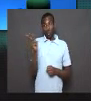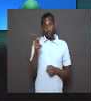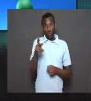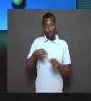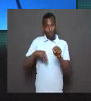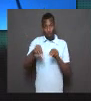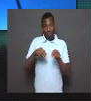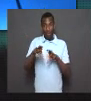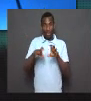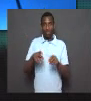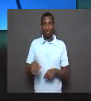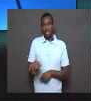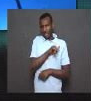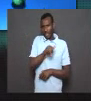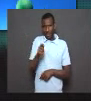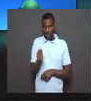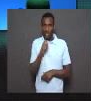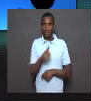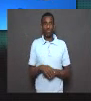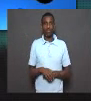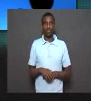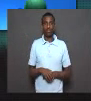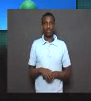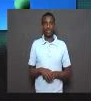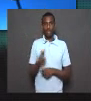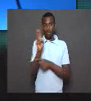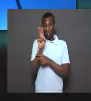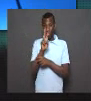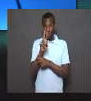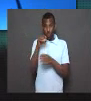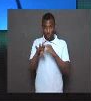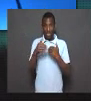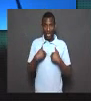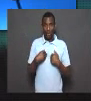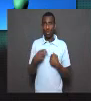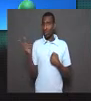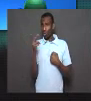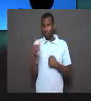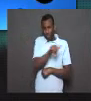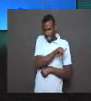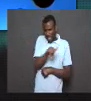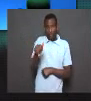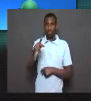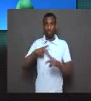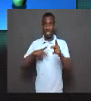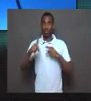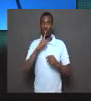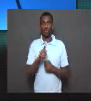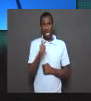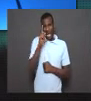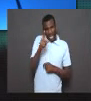In fact, the videos are of the same pendulum, except for one